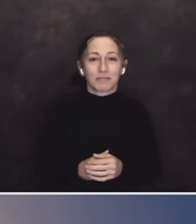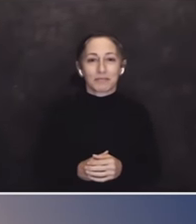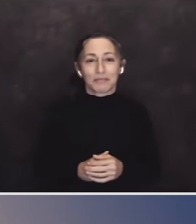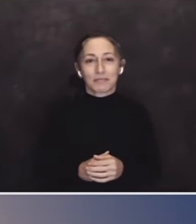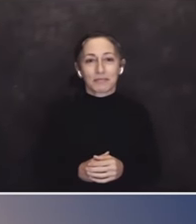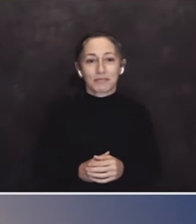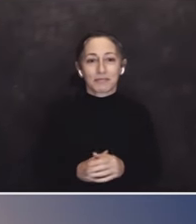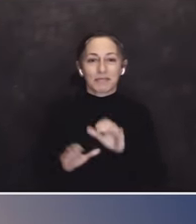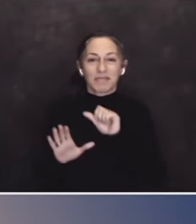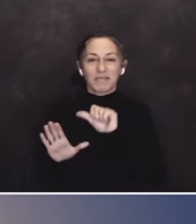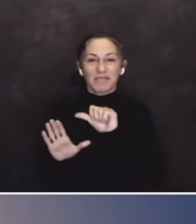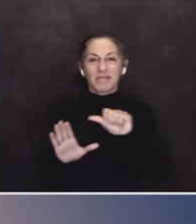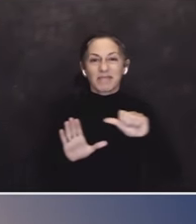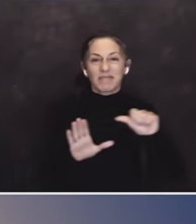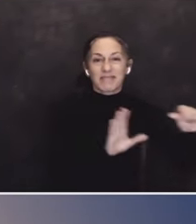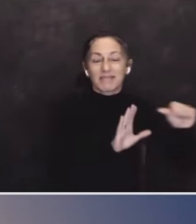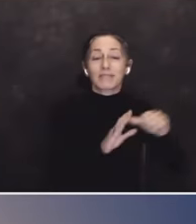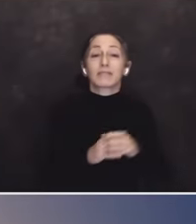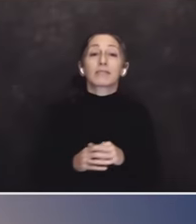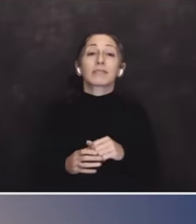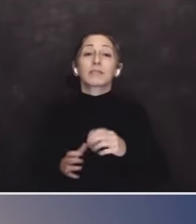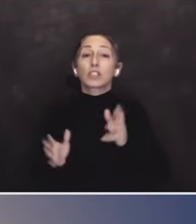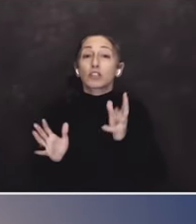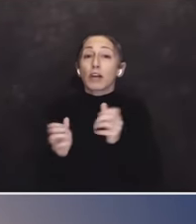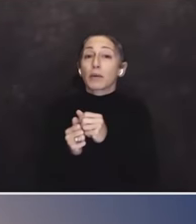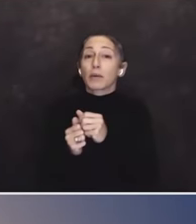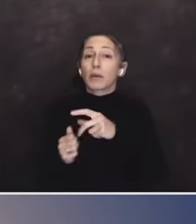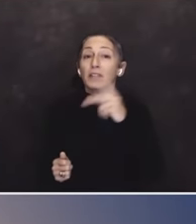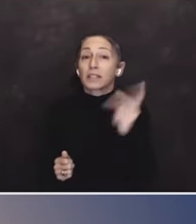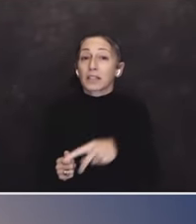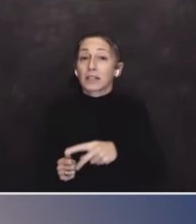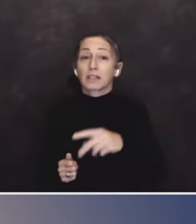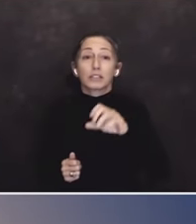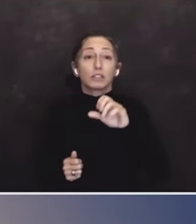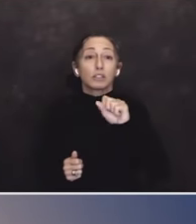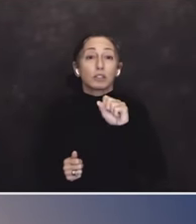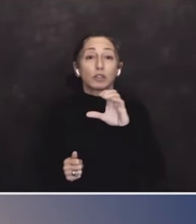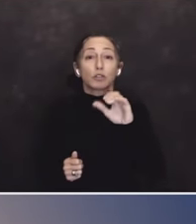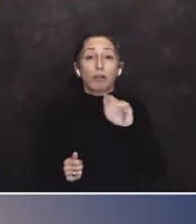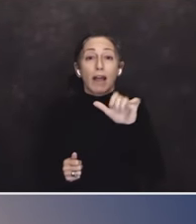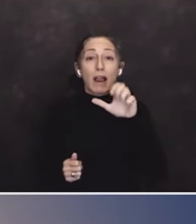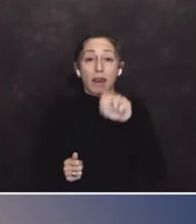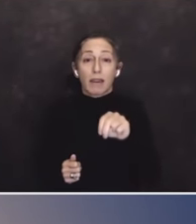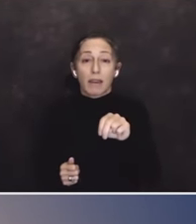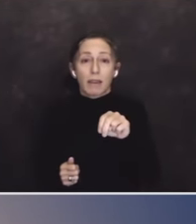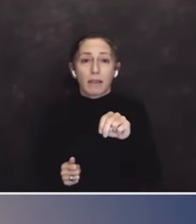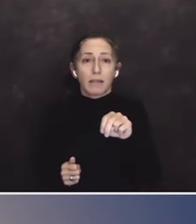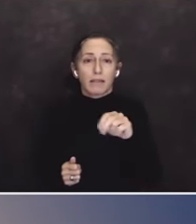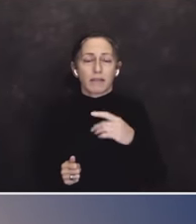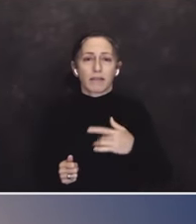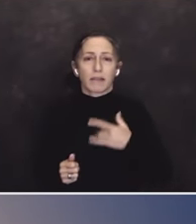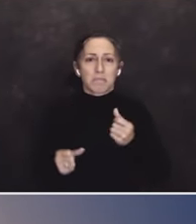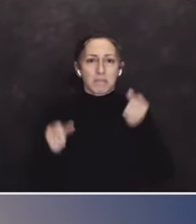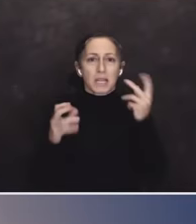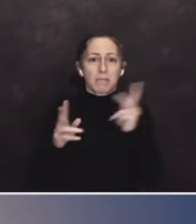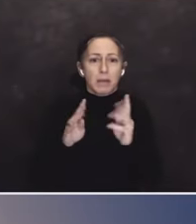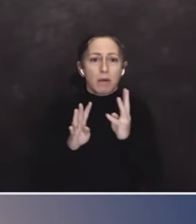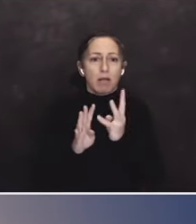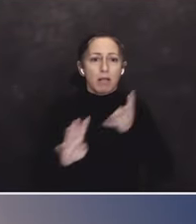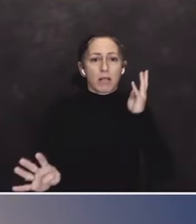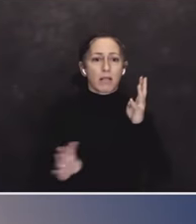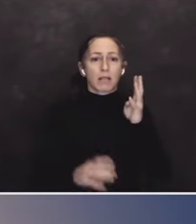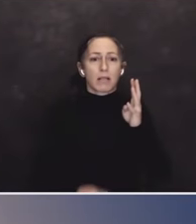I've been talking to folks in Philly, Allegheny County, Scranton, and they're really encouraged by the turnout and what they see. Look,